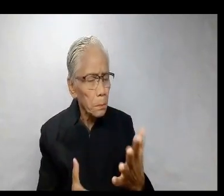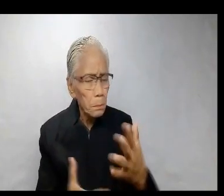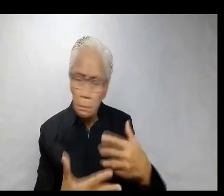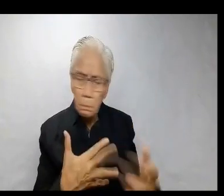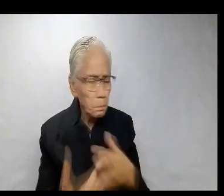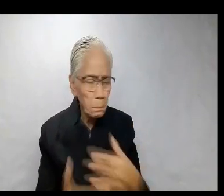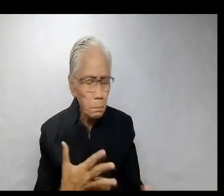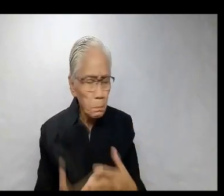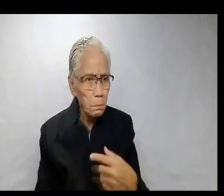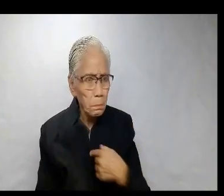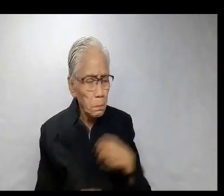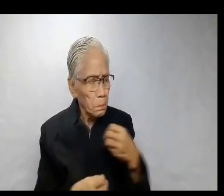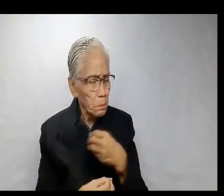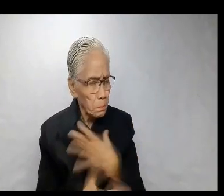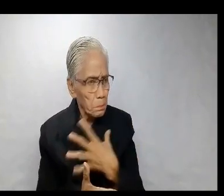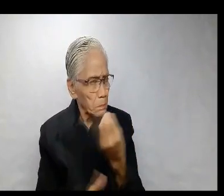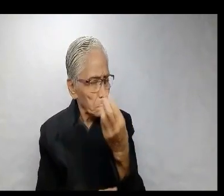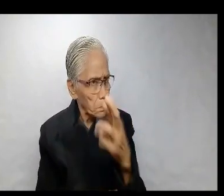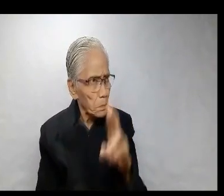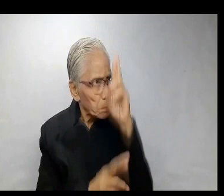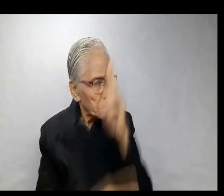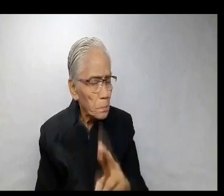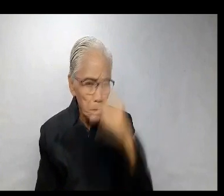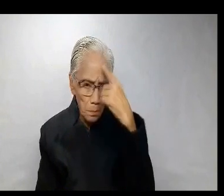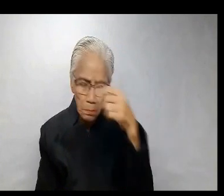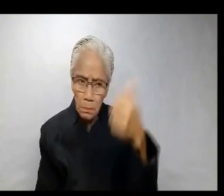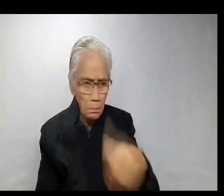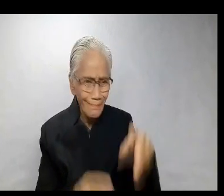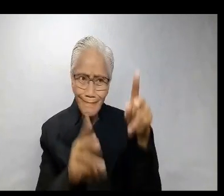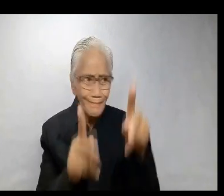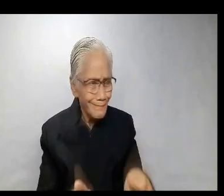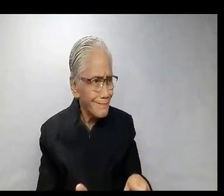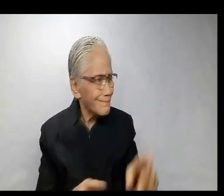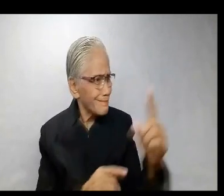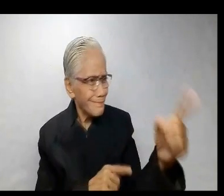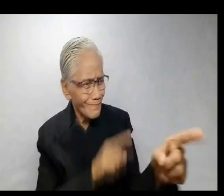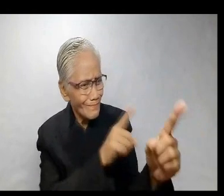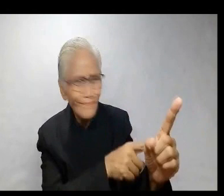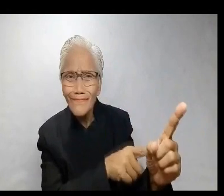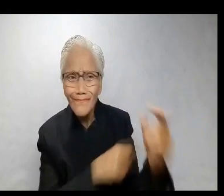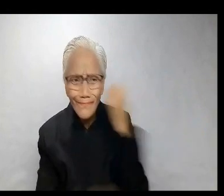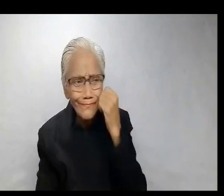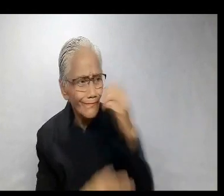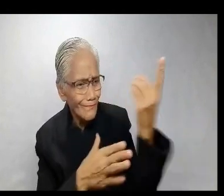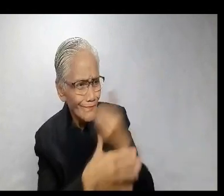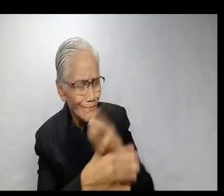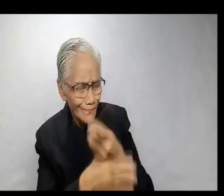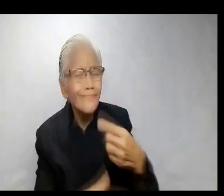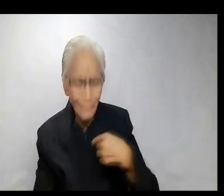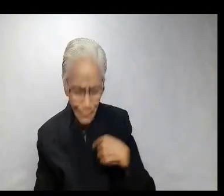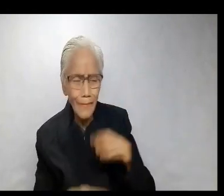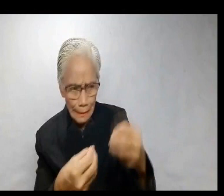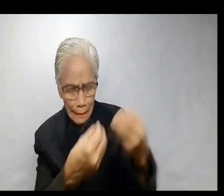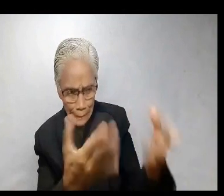God nor respect any human being, because this widow keeps bothering me, I shall deliver a